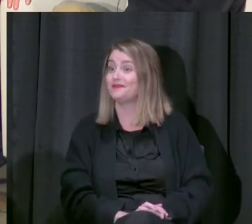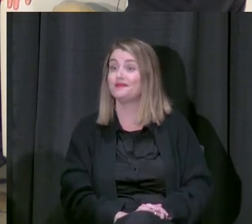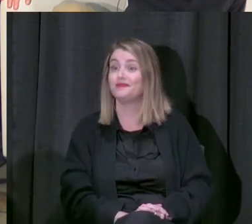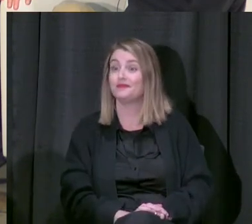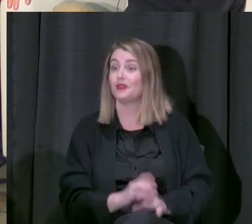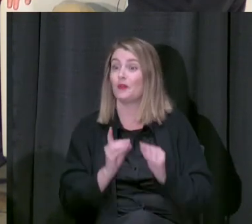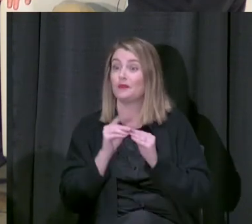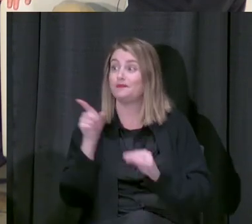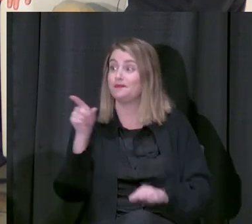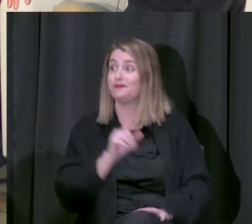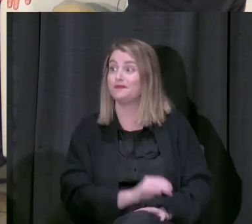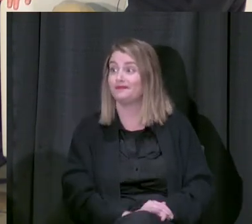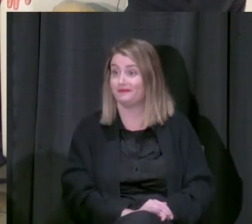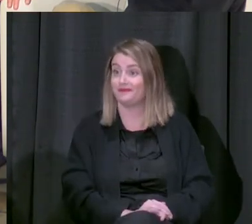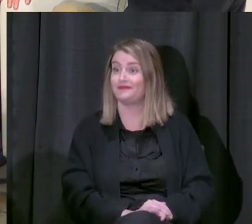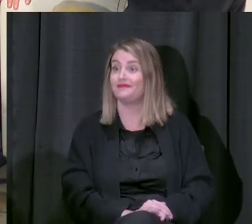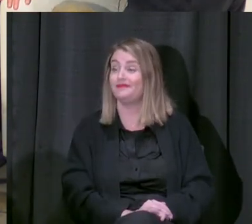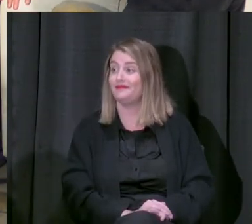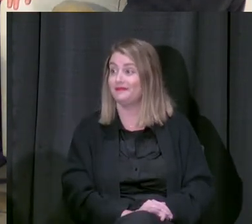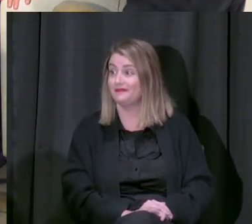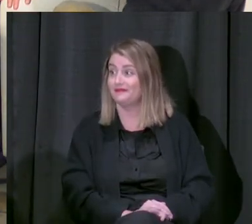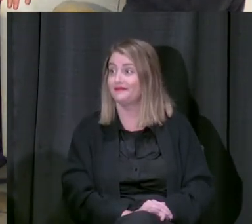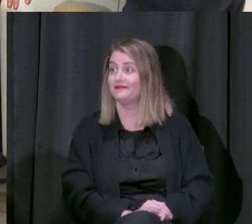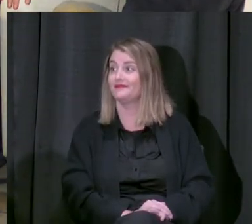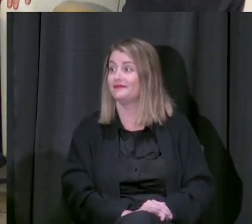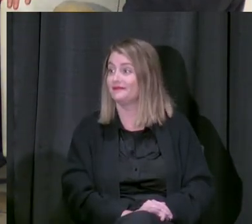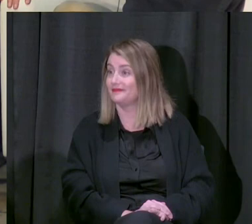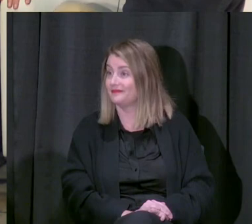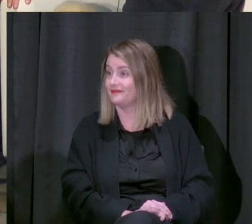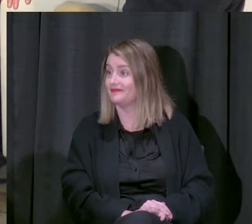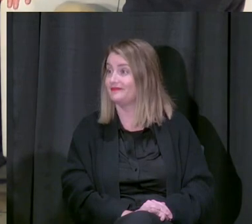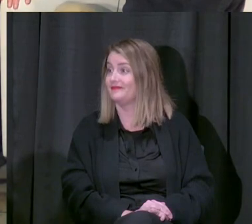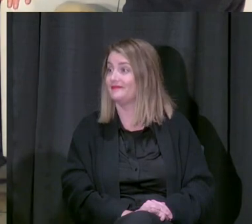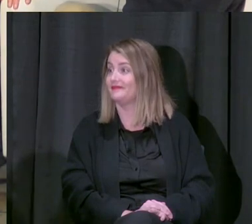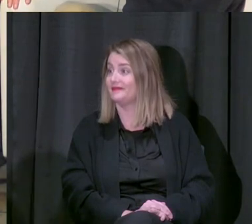We got one here. All right. JJ. All right.